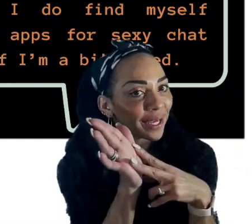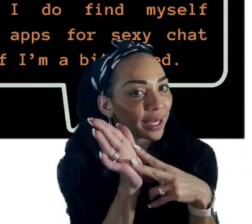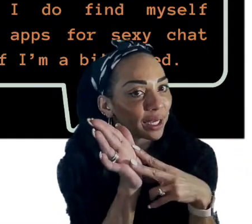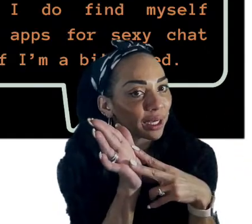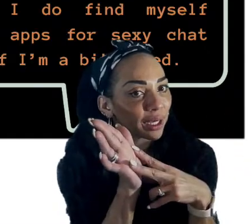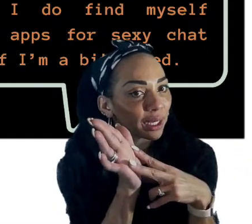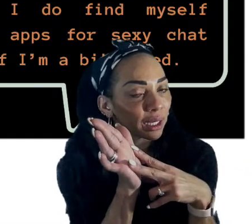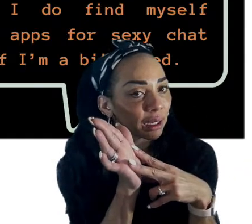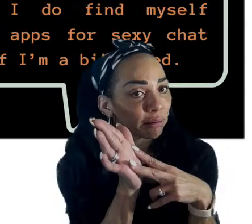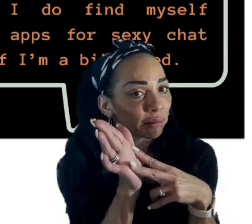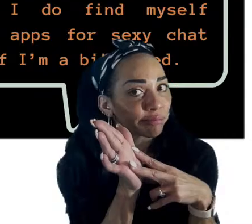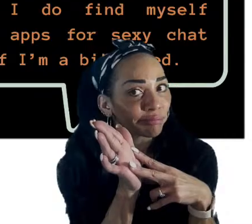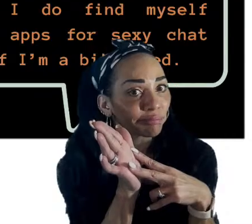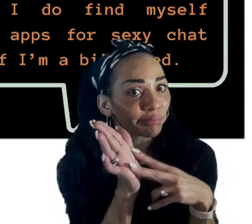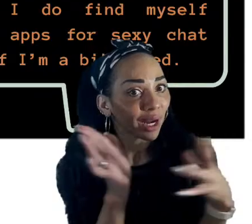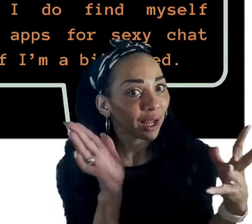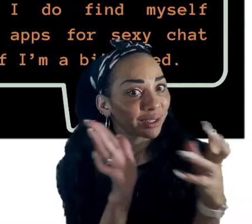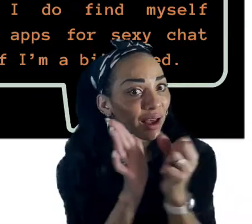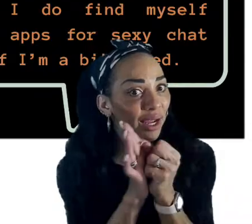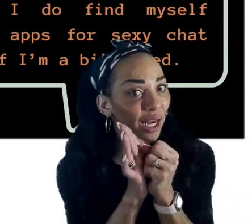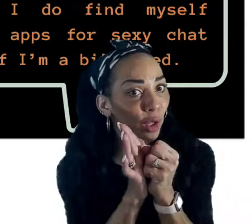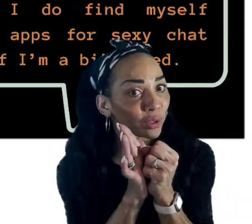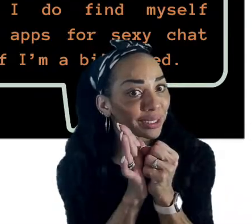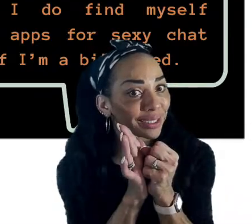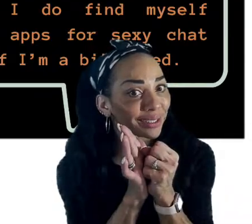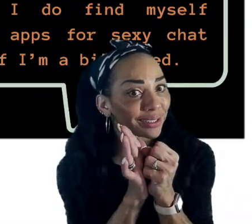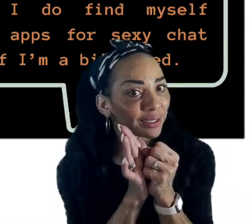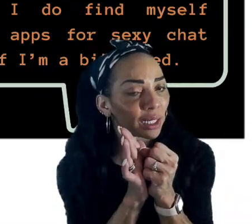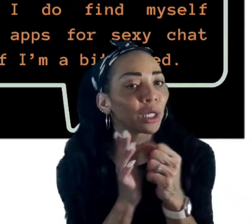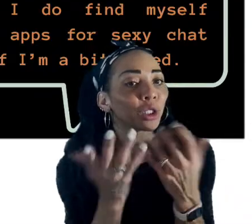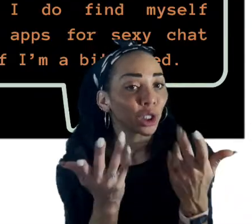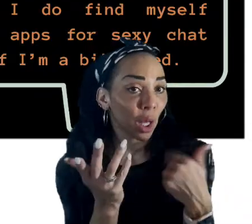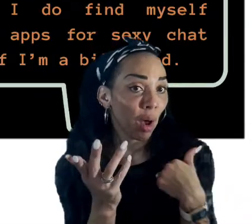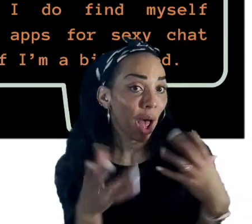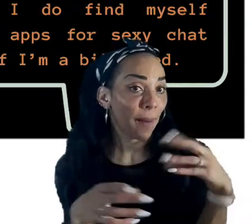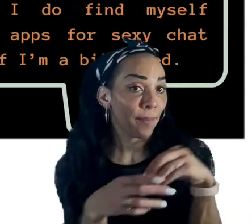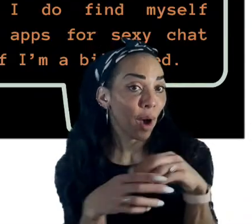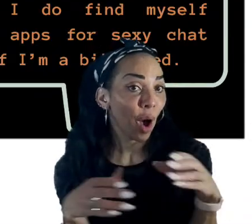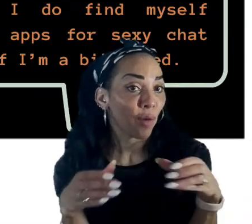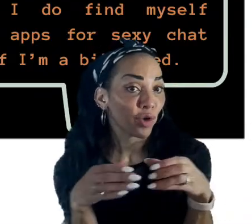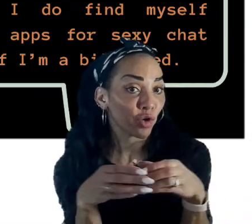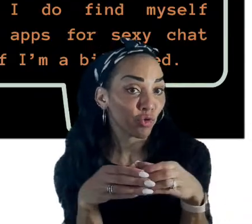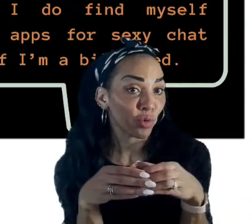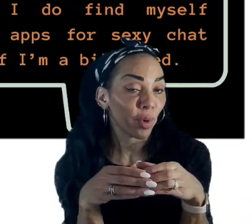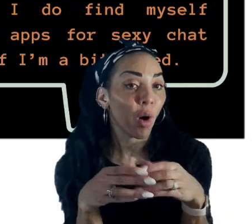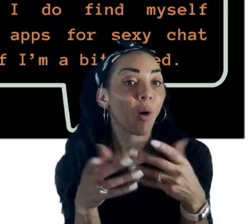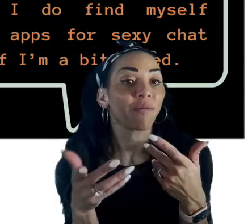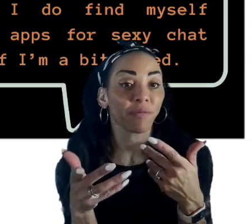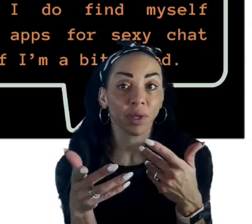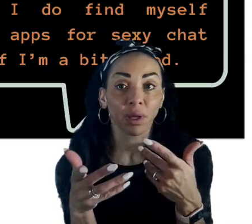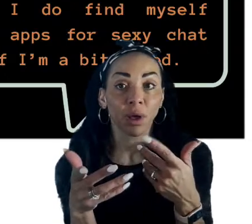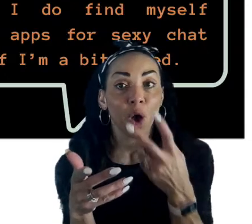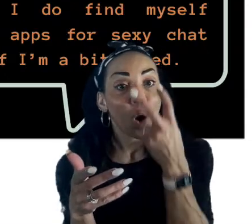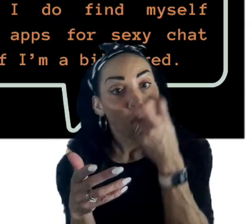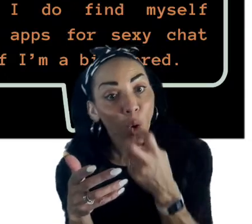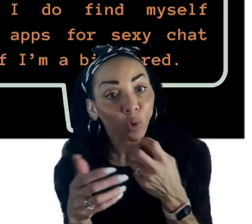I'm part of a cohort of users, old users and new users that